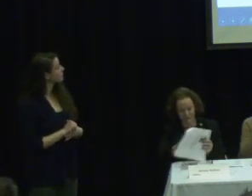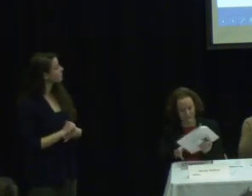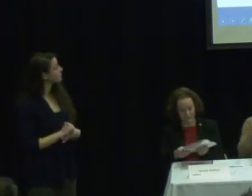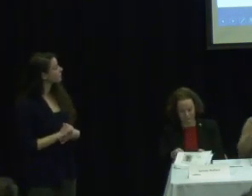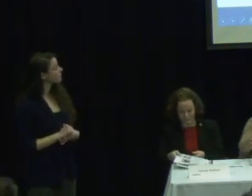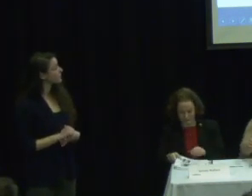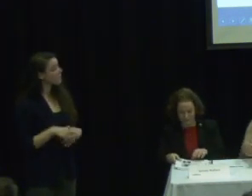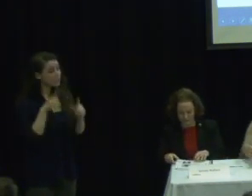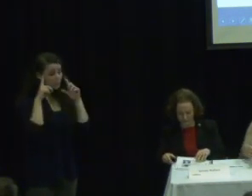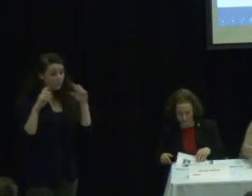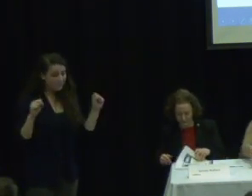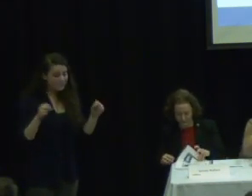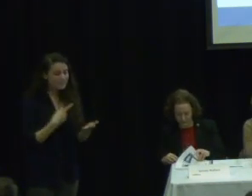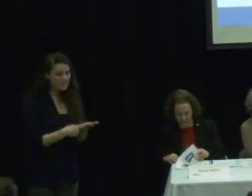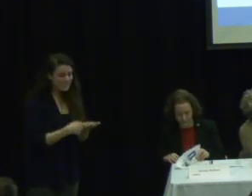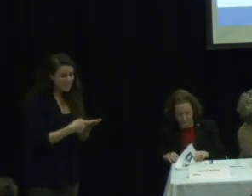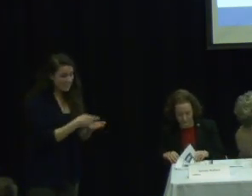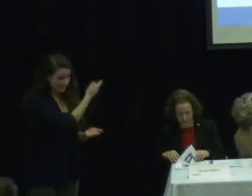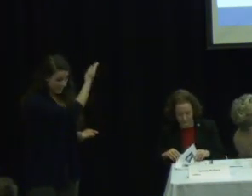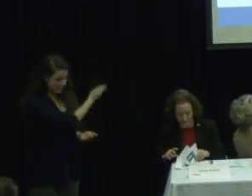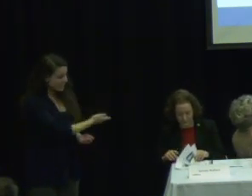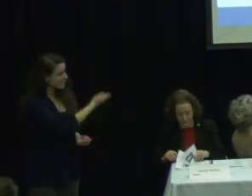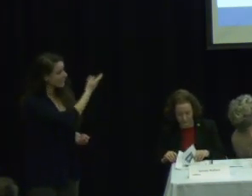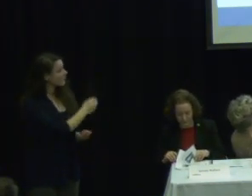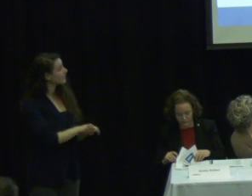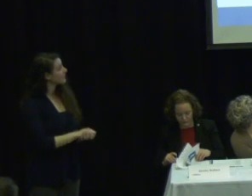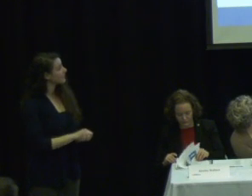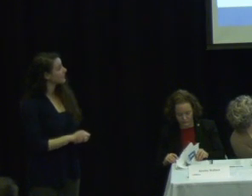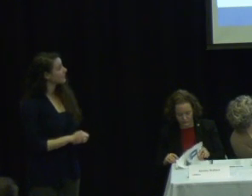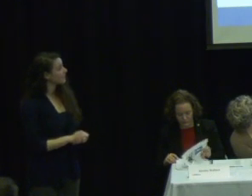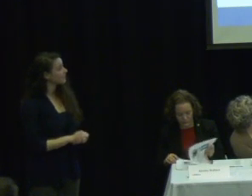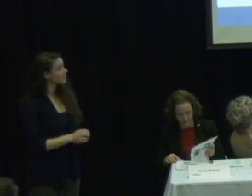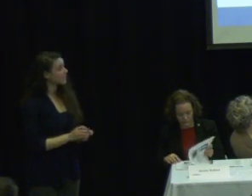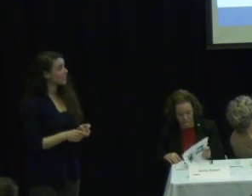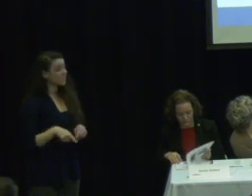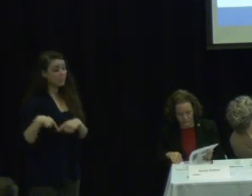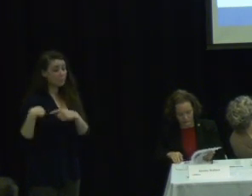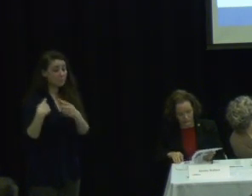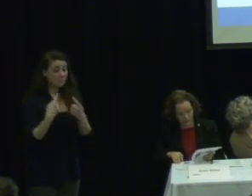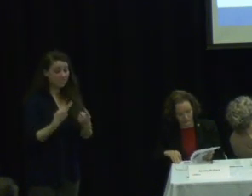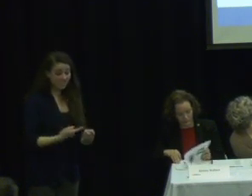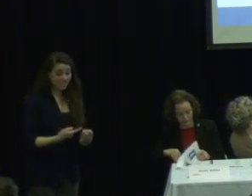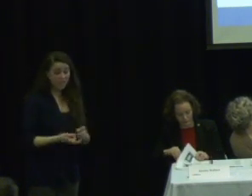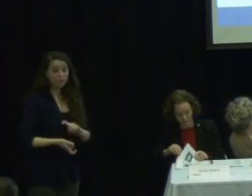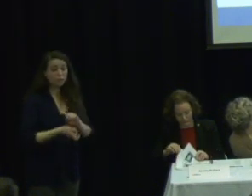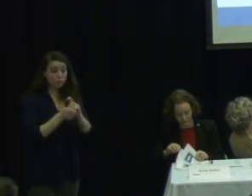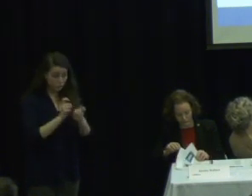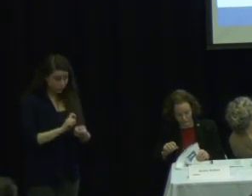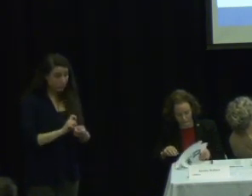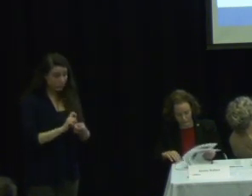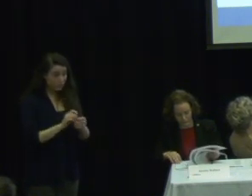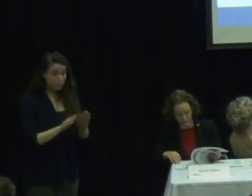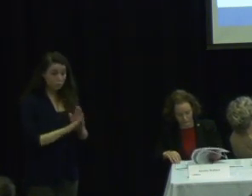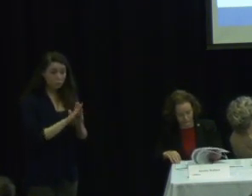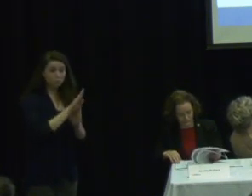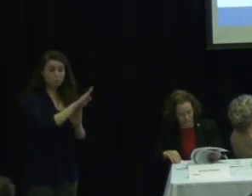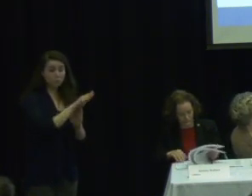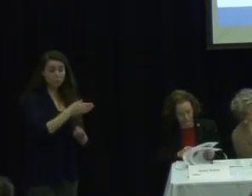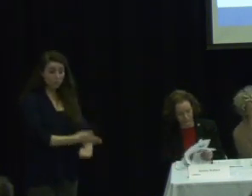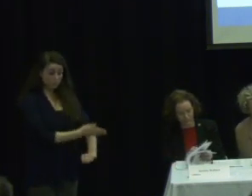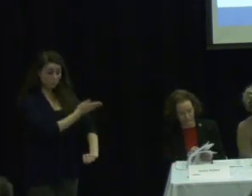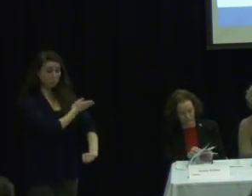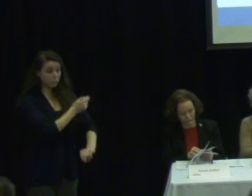Cummings has been talking about. You know, a remarkable change since the tough times of 2013 and 15,